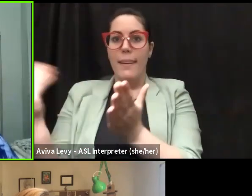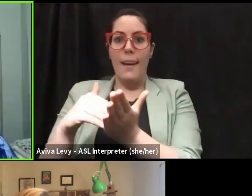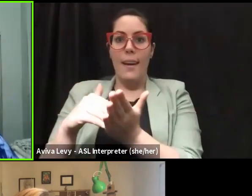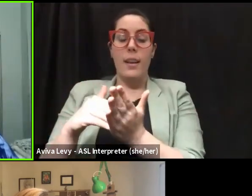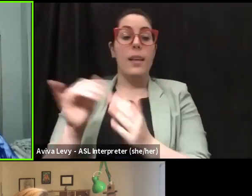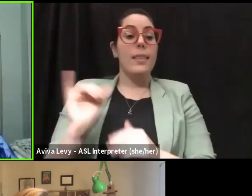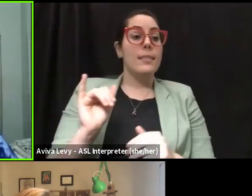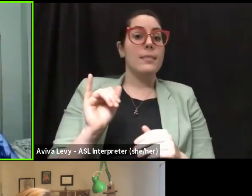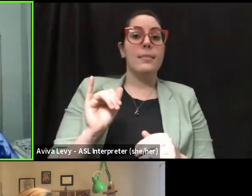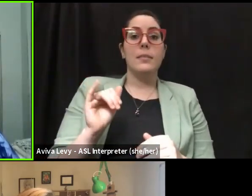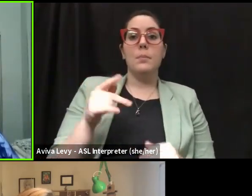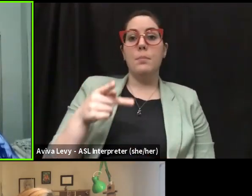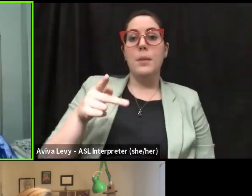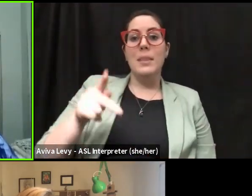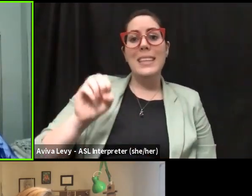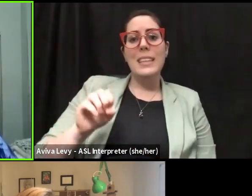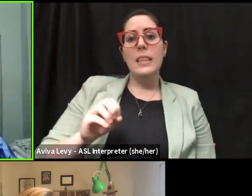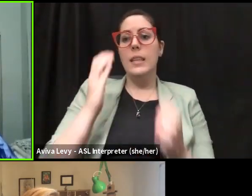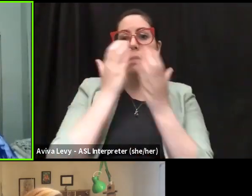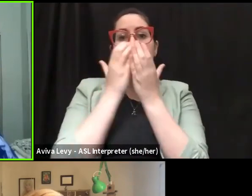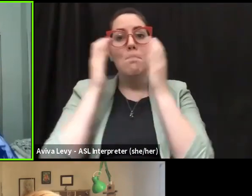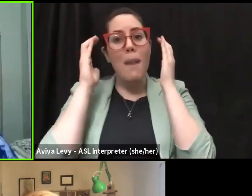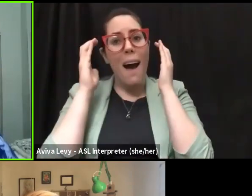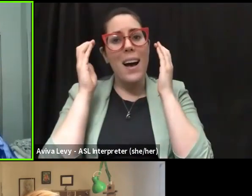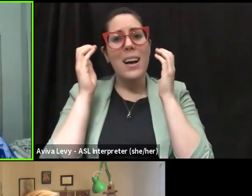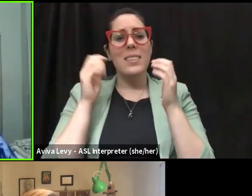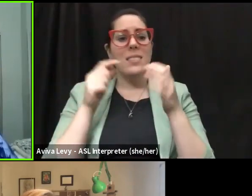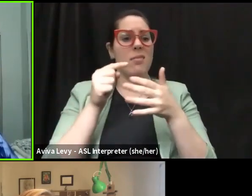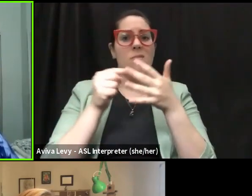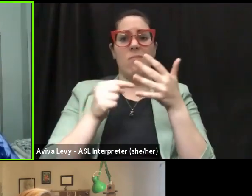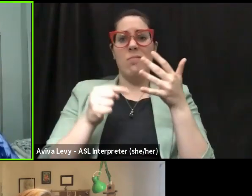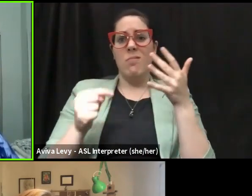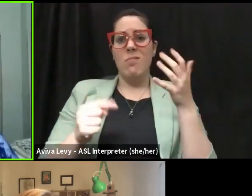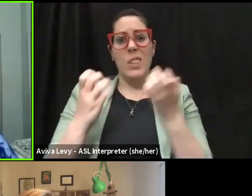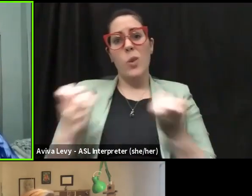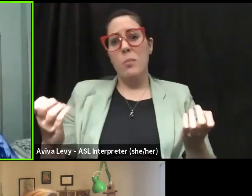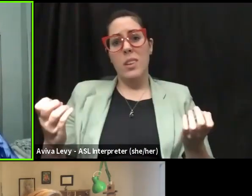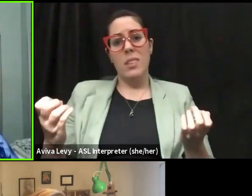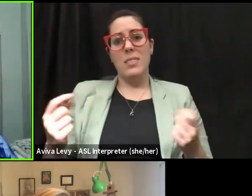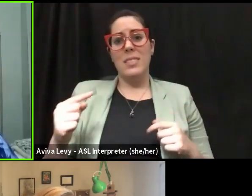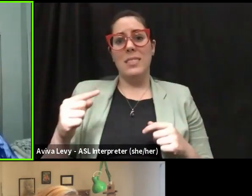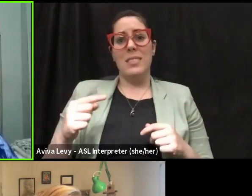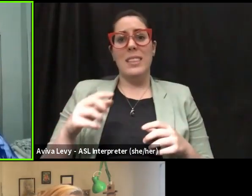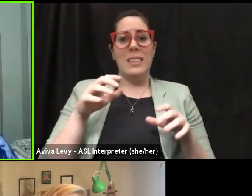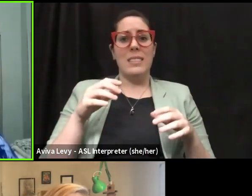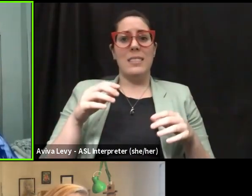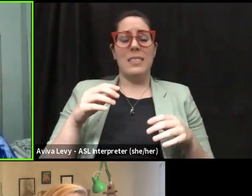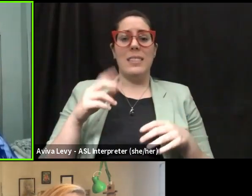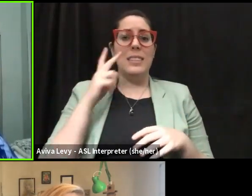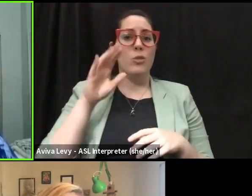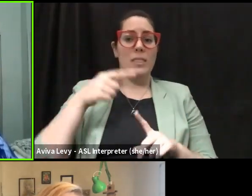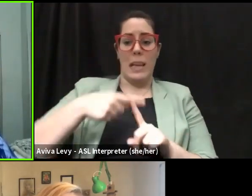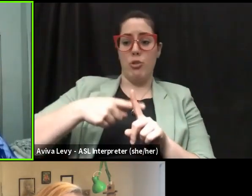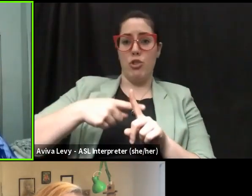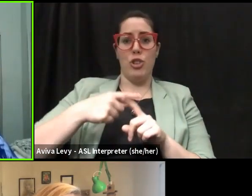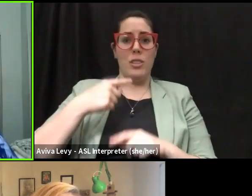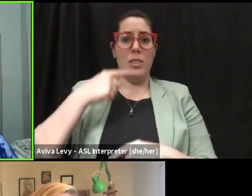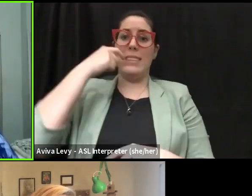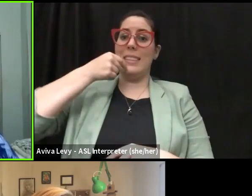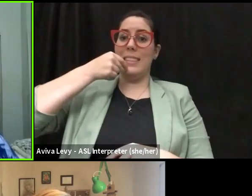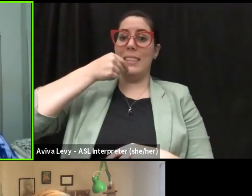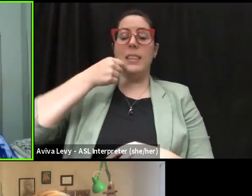PPE and testing, temperature taking. All of those things are going to have to come into effect in order for